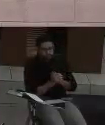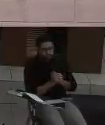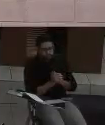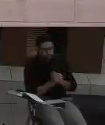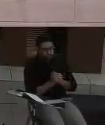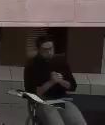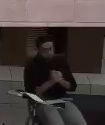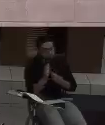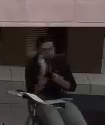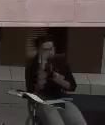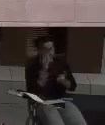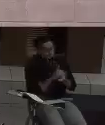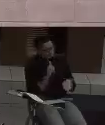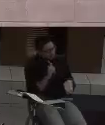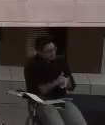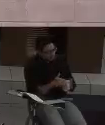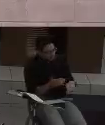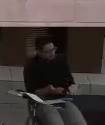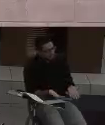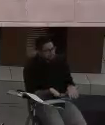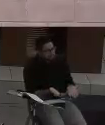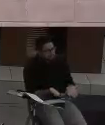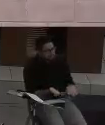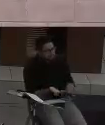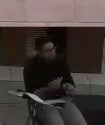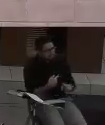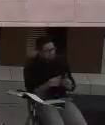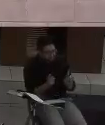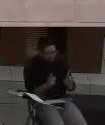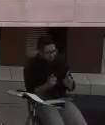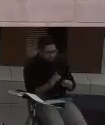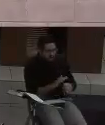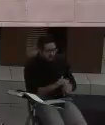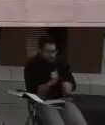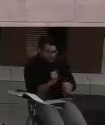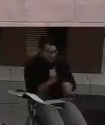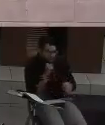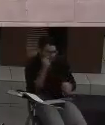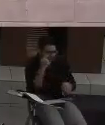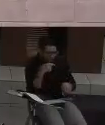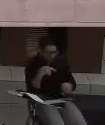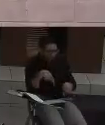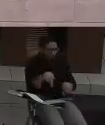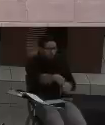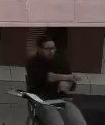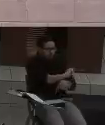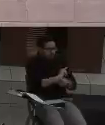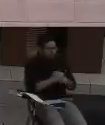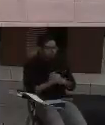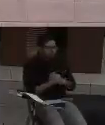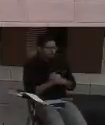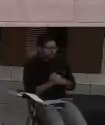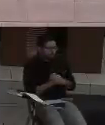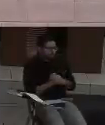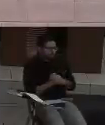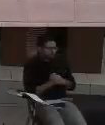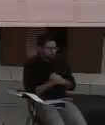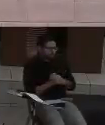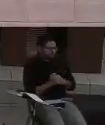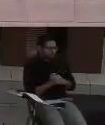impossible. And yet, it is a call to the new vision. What Jesus is offering here is